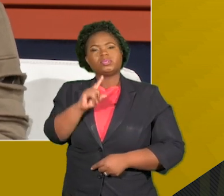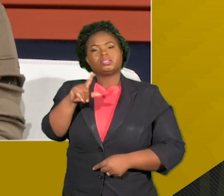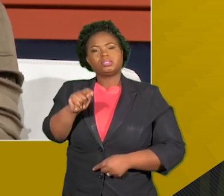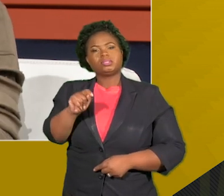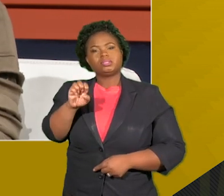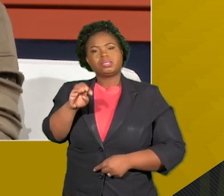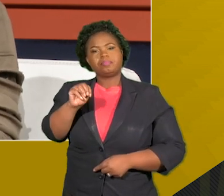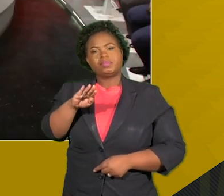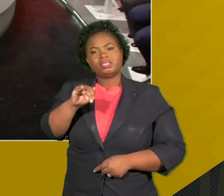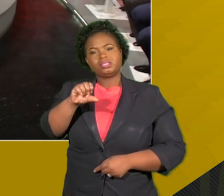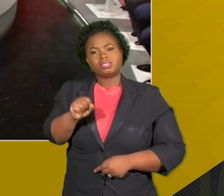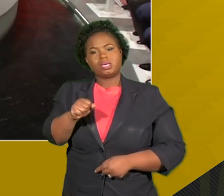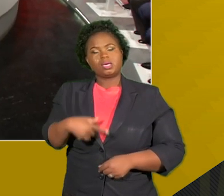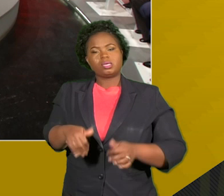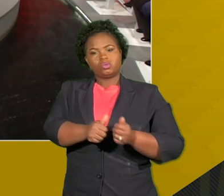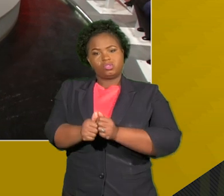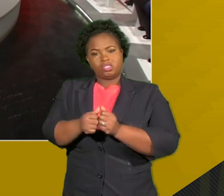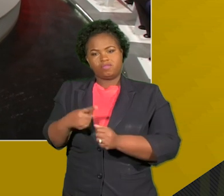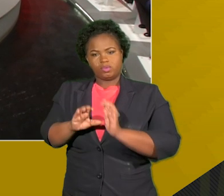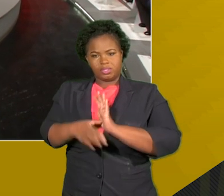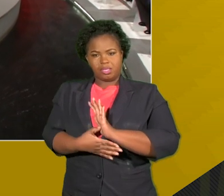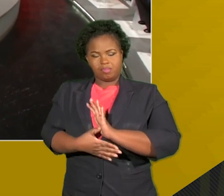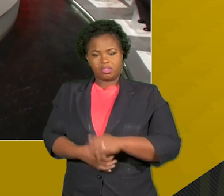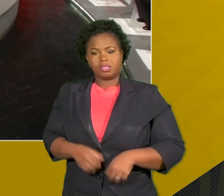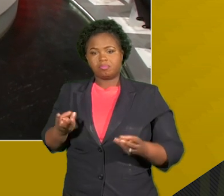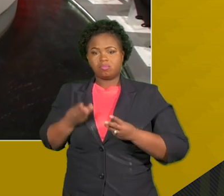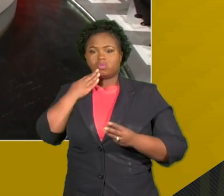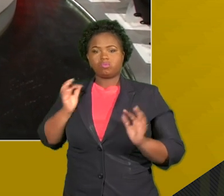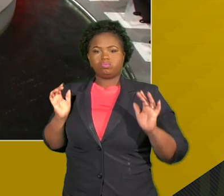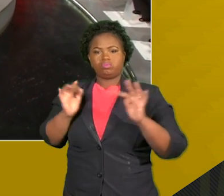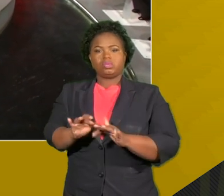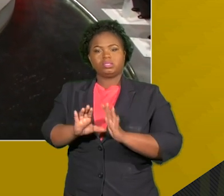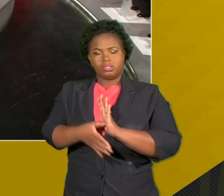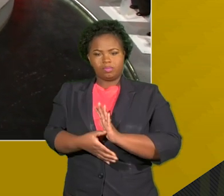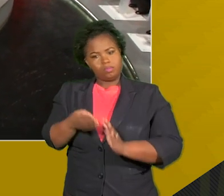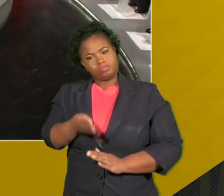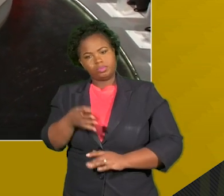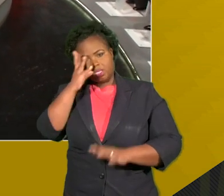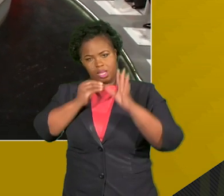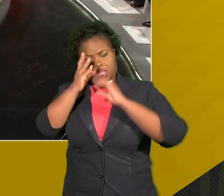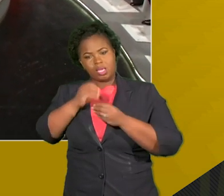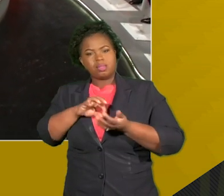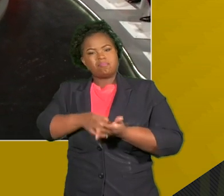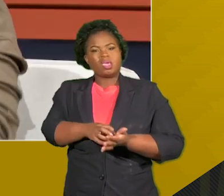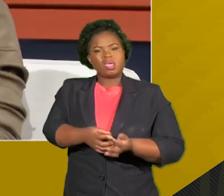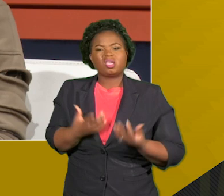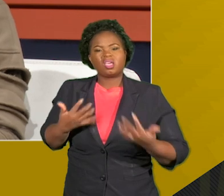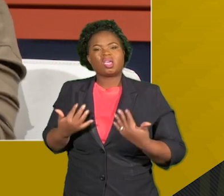Self-Help Association for the Disabled. Basically, it's a place where people who are disabled, they come into there, and then they learn how to bake, they learn